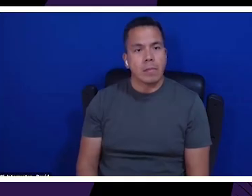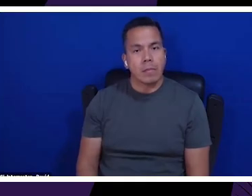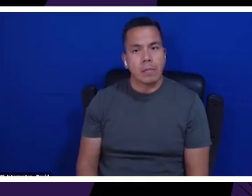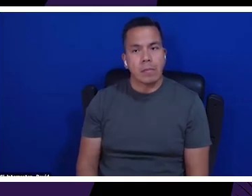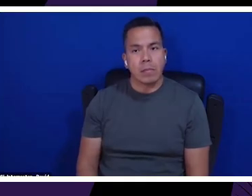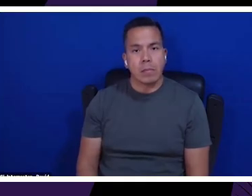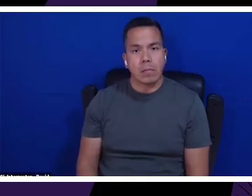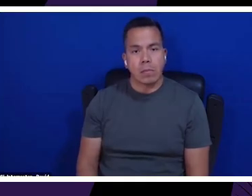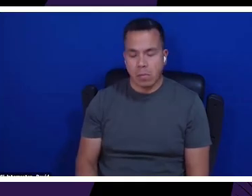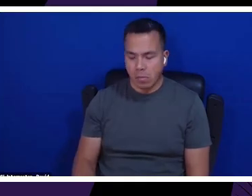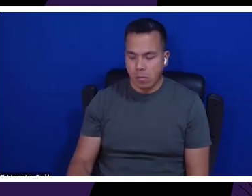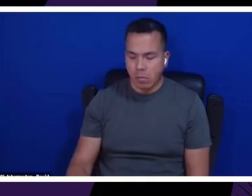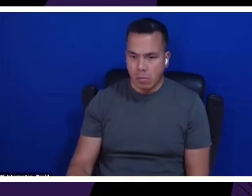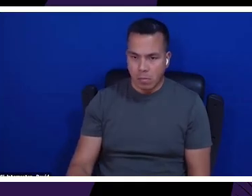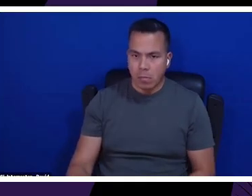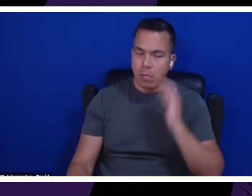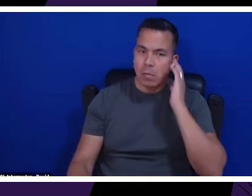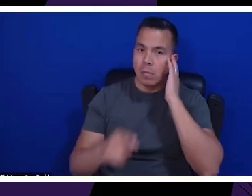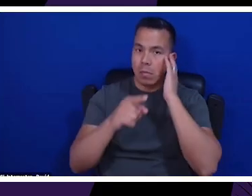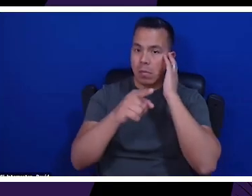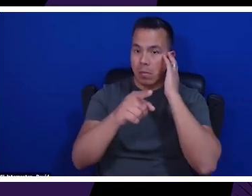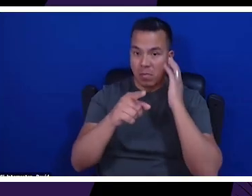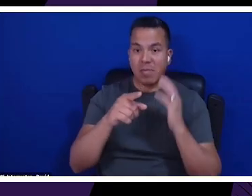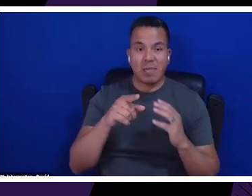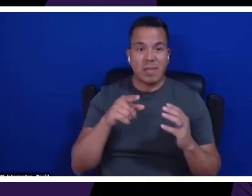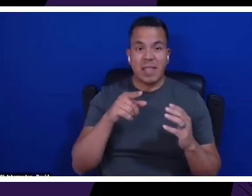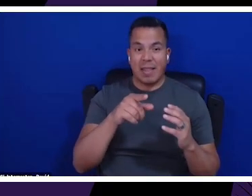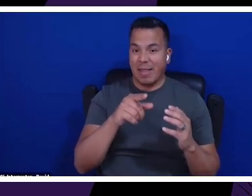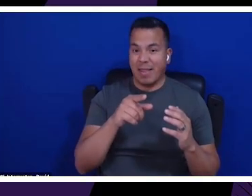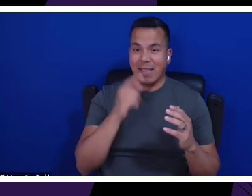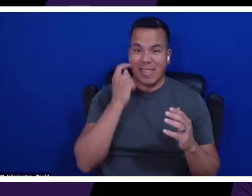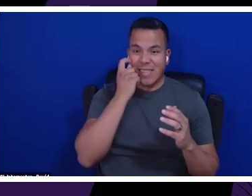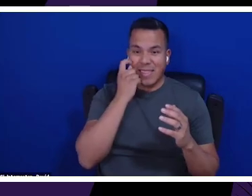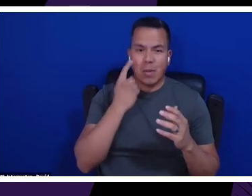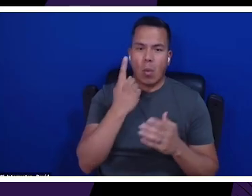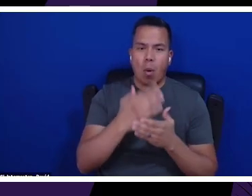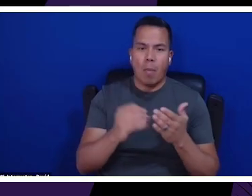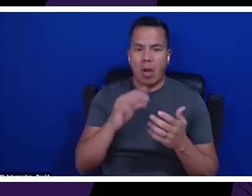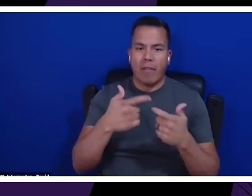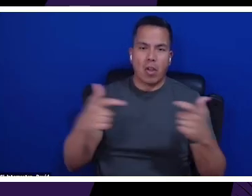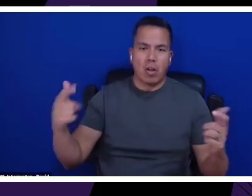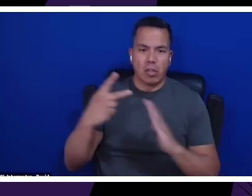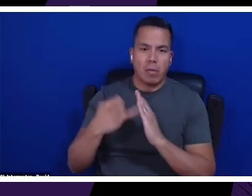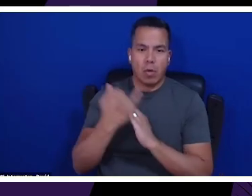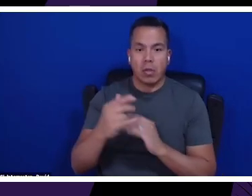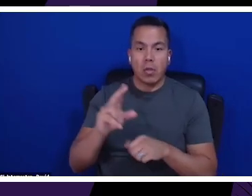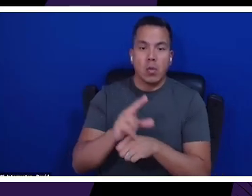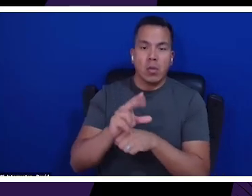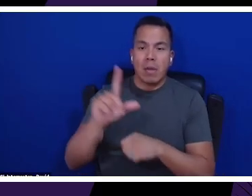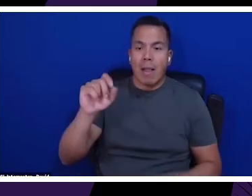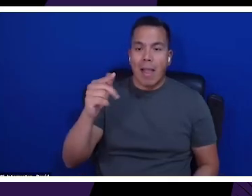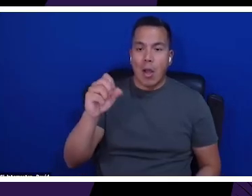This animation is one part of a wider project which uses Lagos waterways as a site for speculative